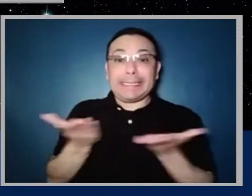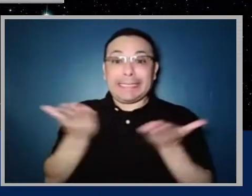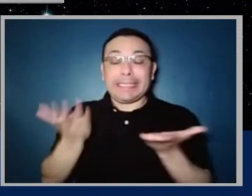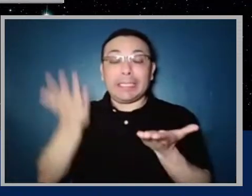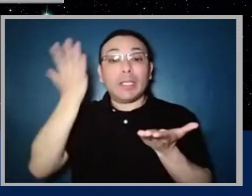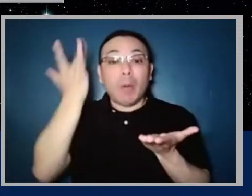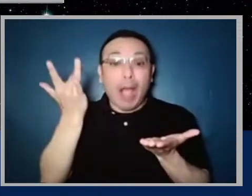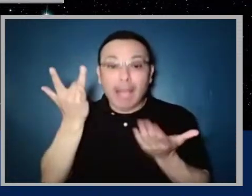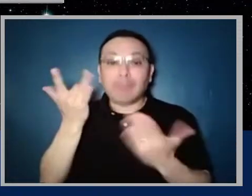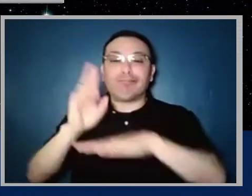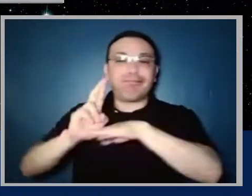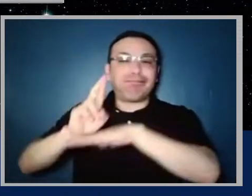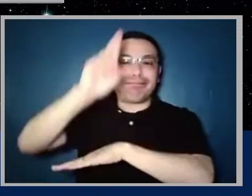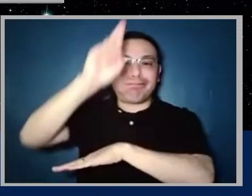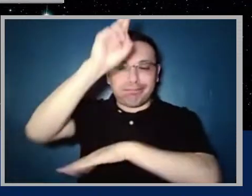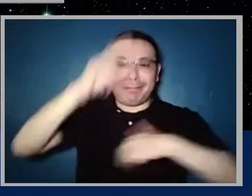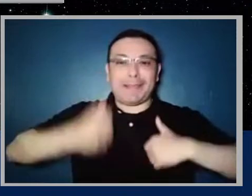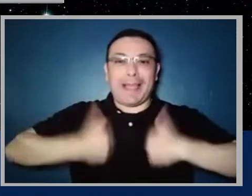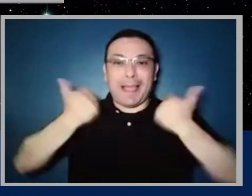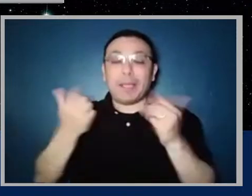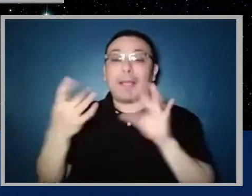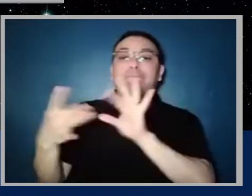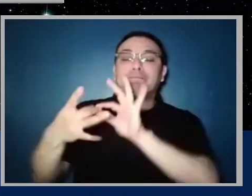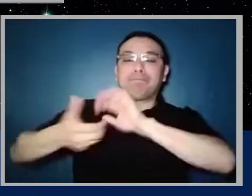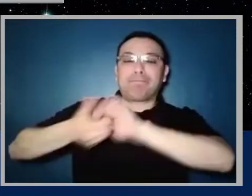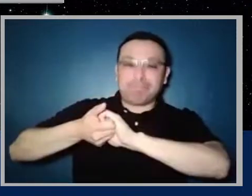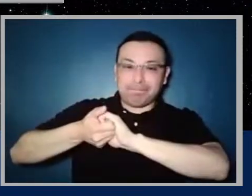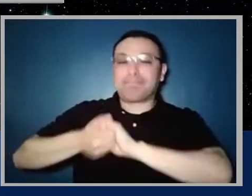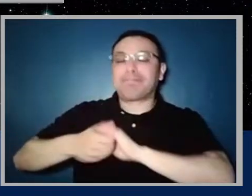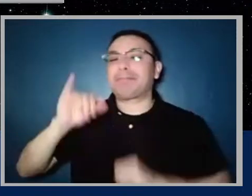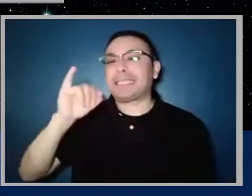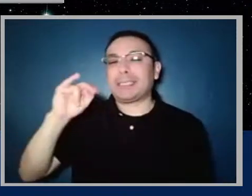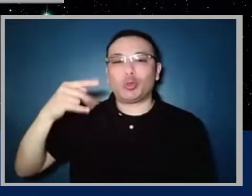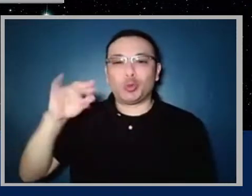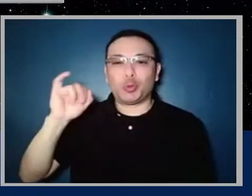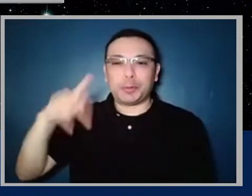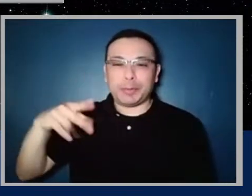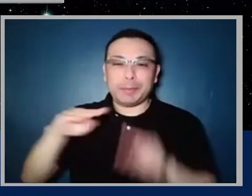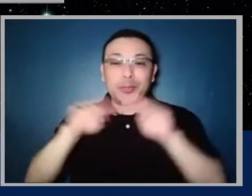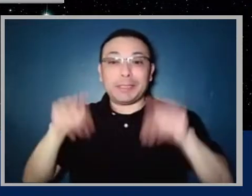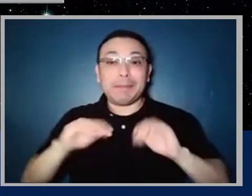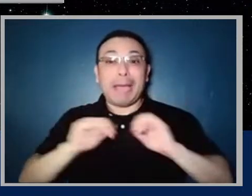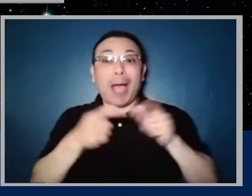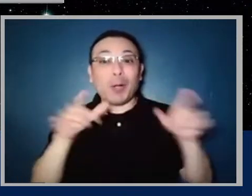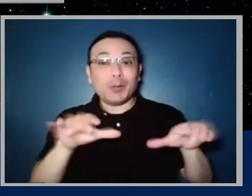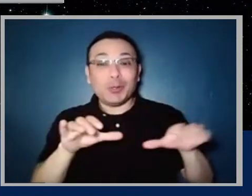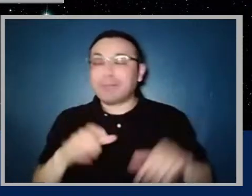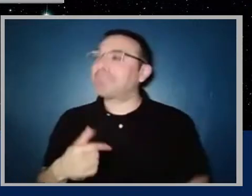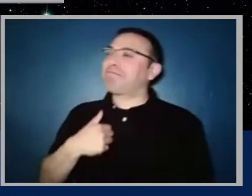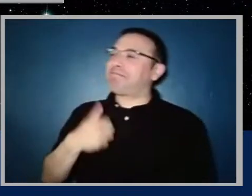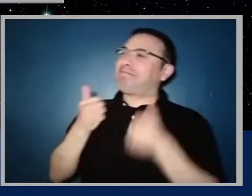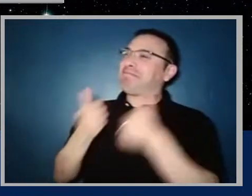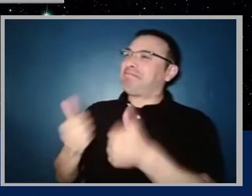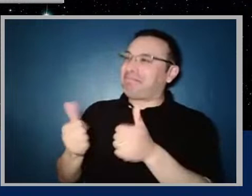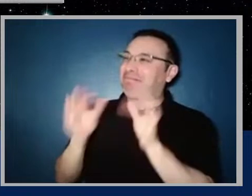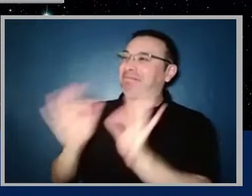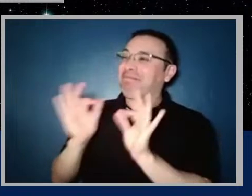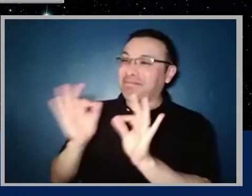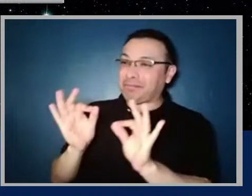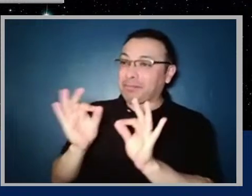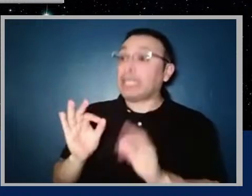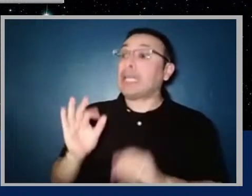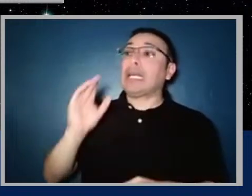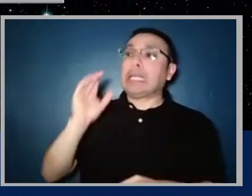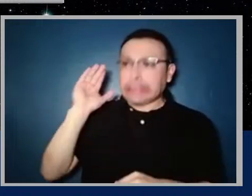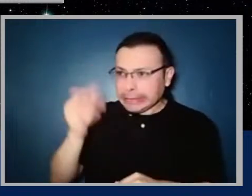Live show with Intrepid Museum. Alicia, how you doing today? I'm doing great. How are you doing today, Dus? Well, I see the bar jumping over there, so I assume